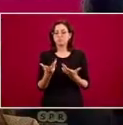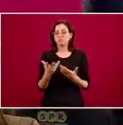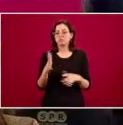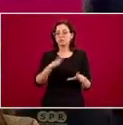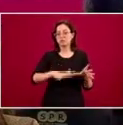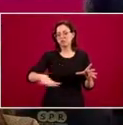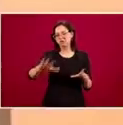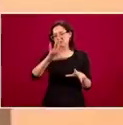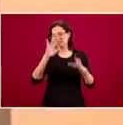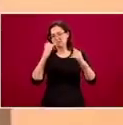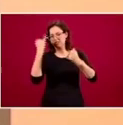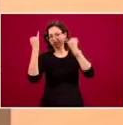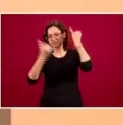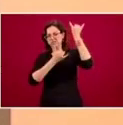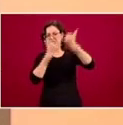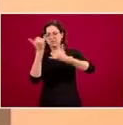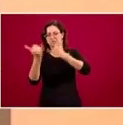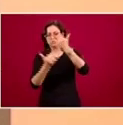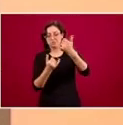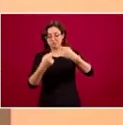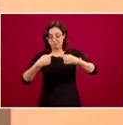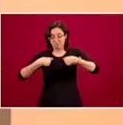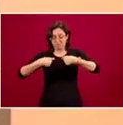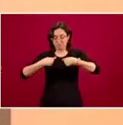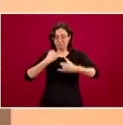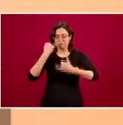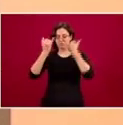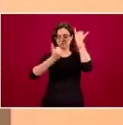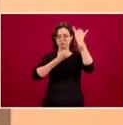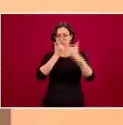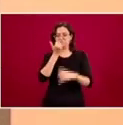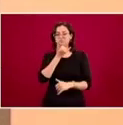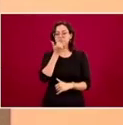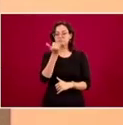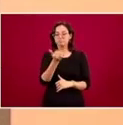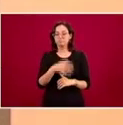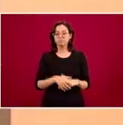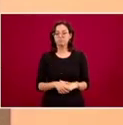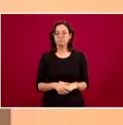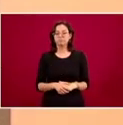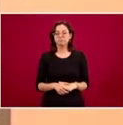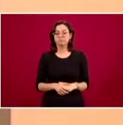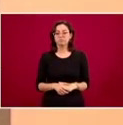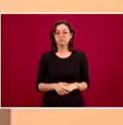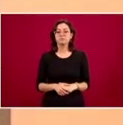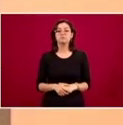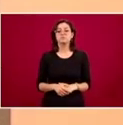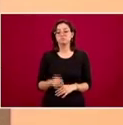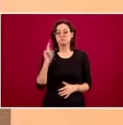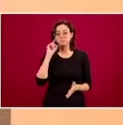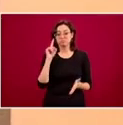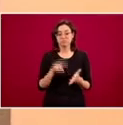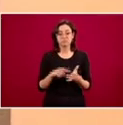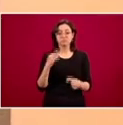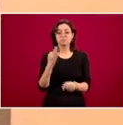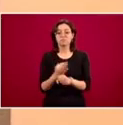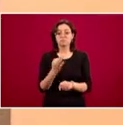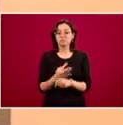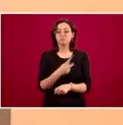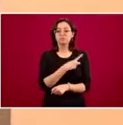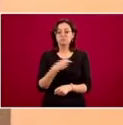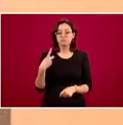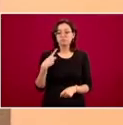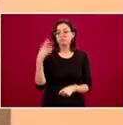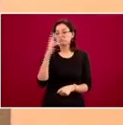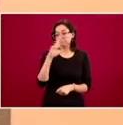this is completely normal and natural, and to know these things is important in the recognition of such